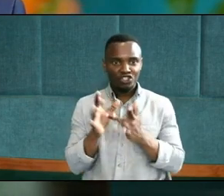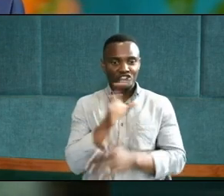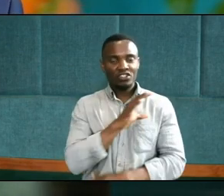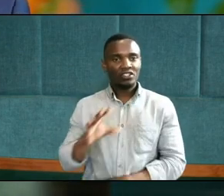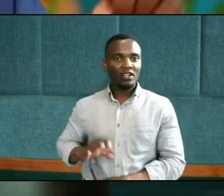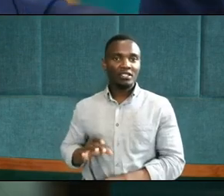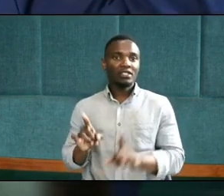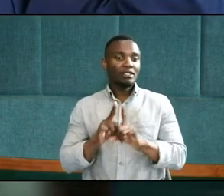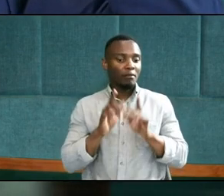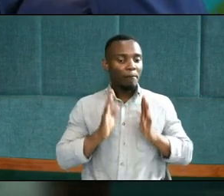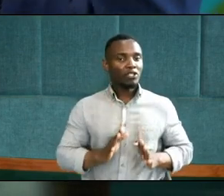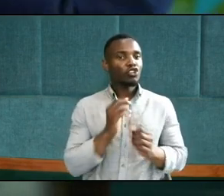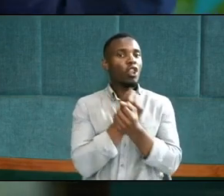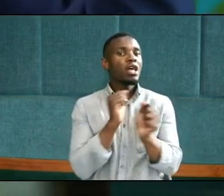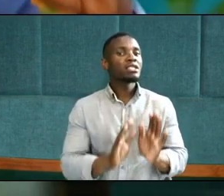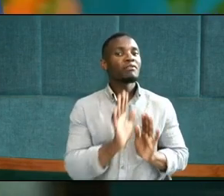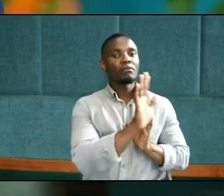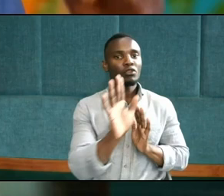Praise God. That is your